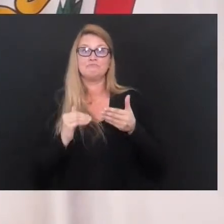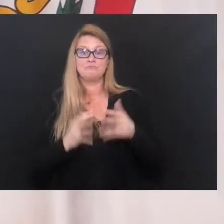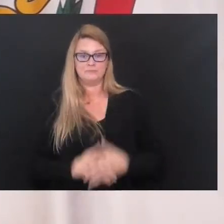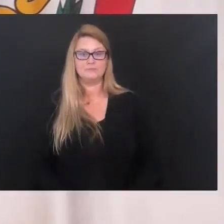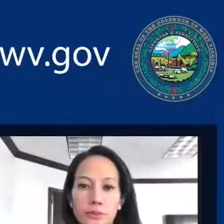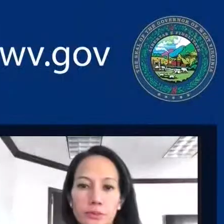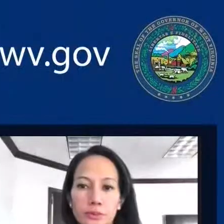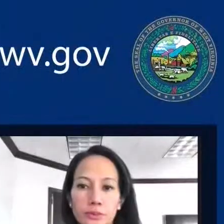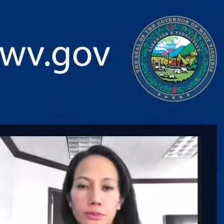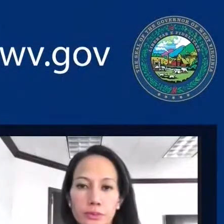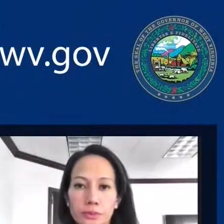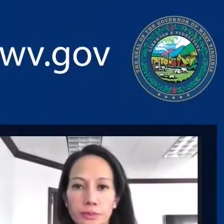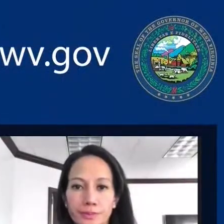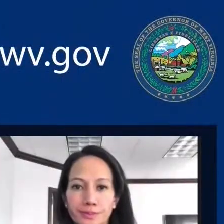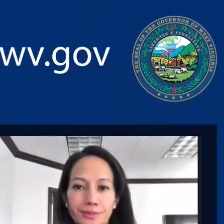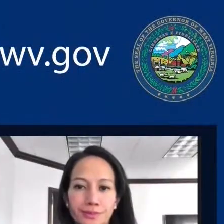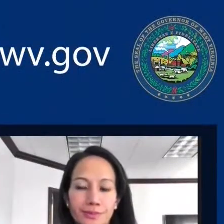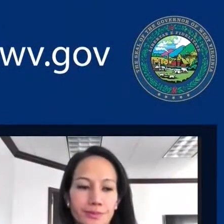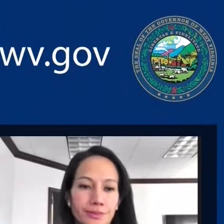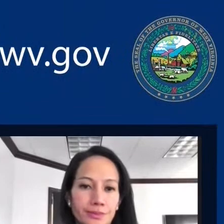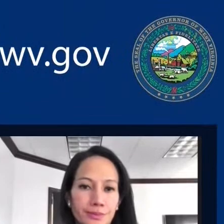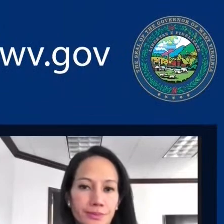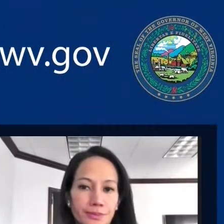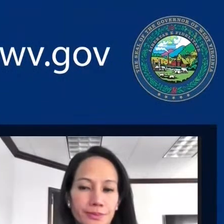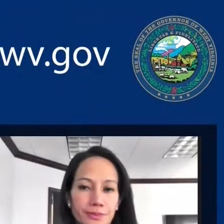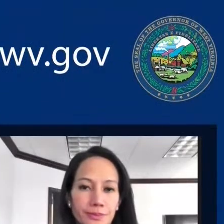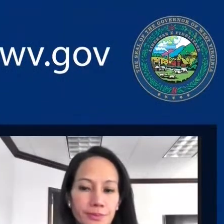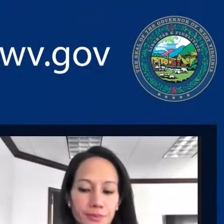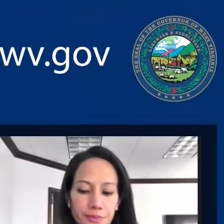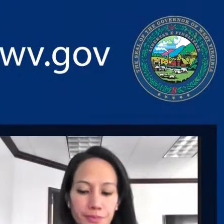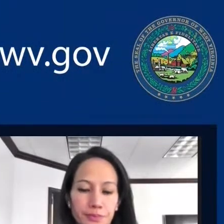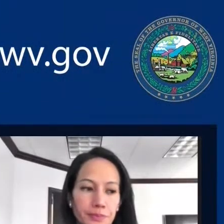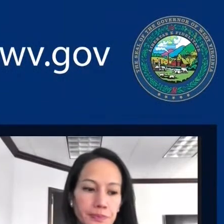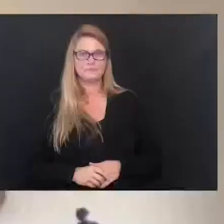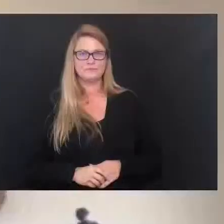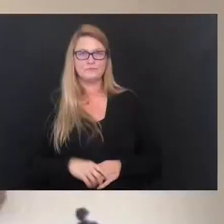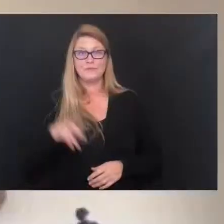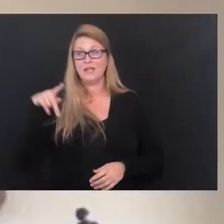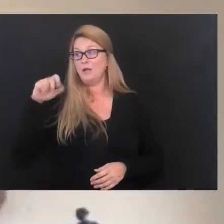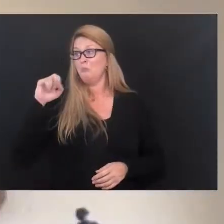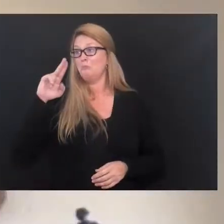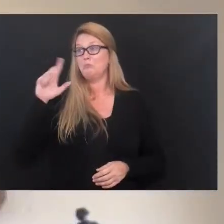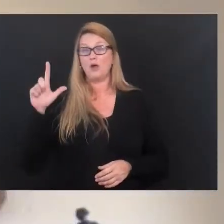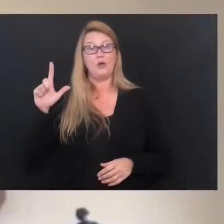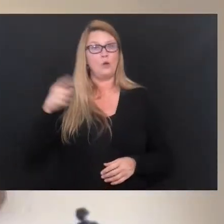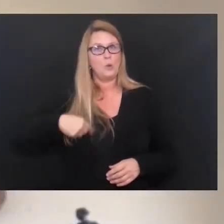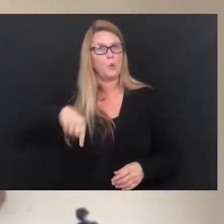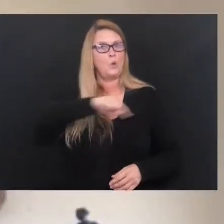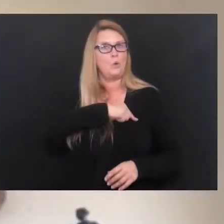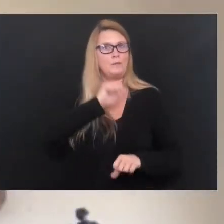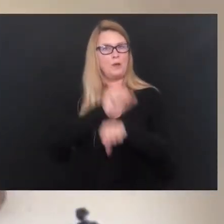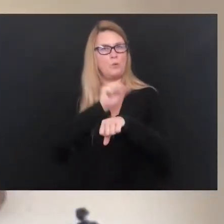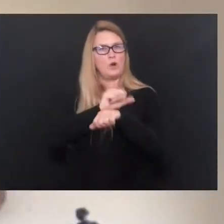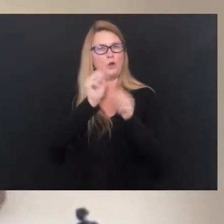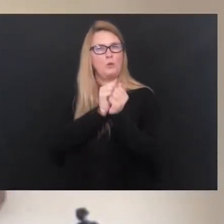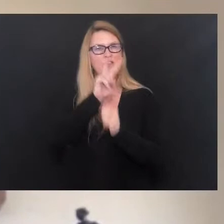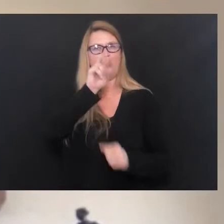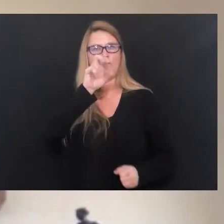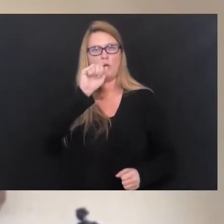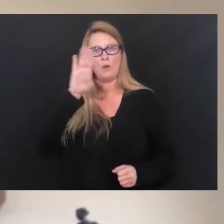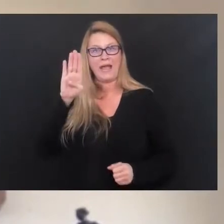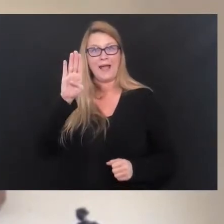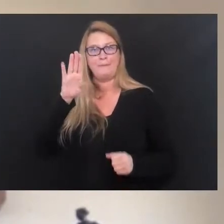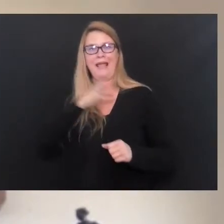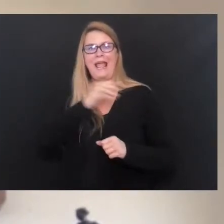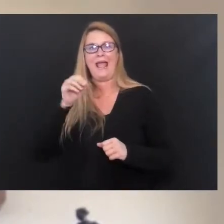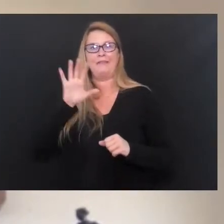Hey, Governor, if I could, to Paul's point, that Paul, we have been working with VOAD and the Council of Churches,